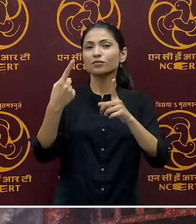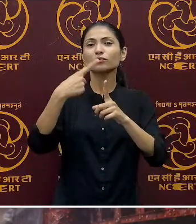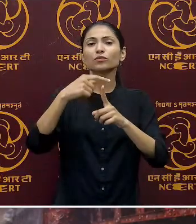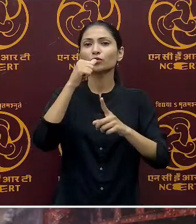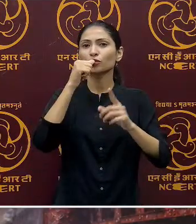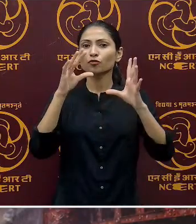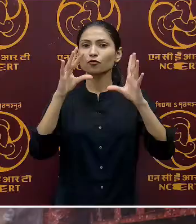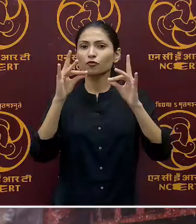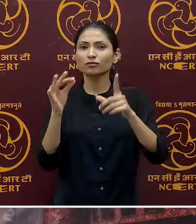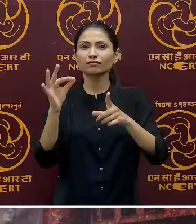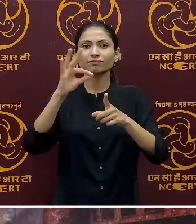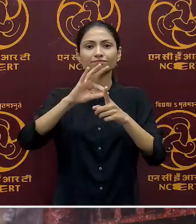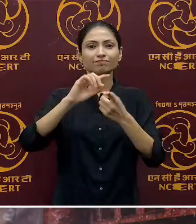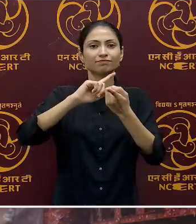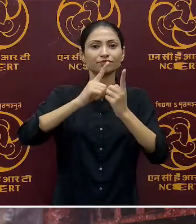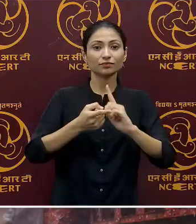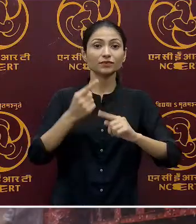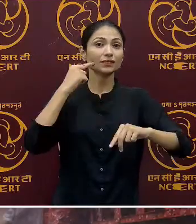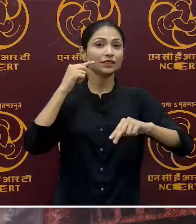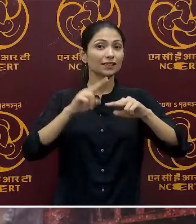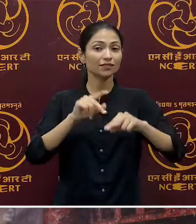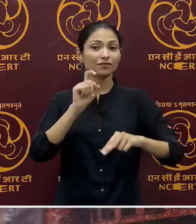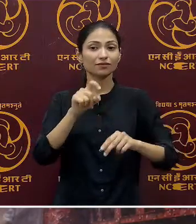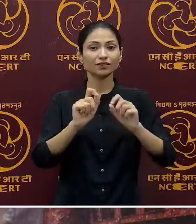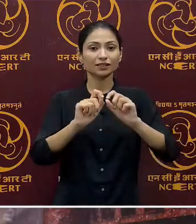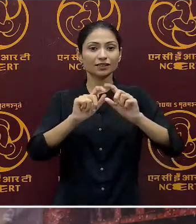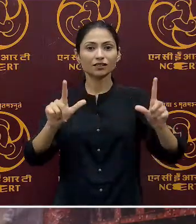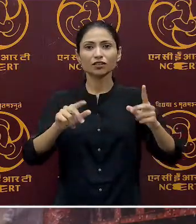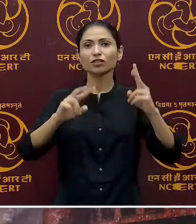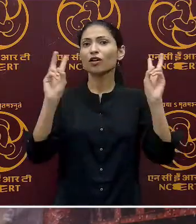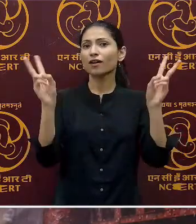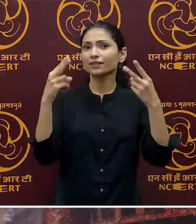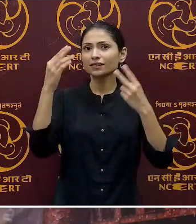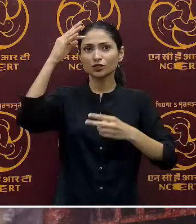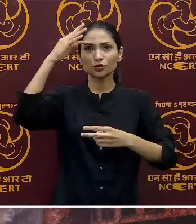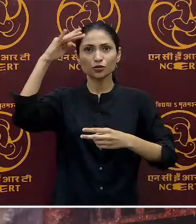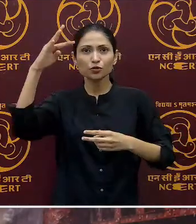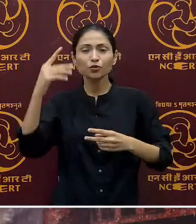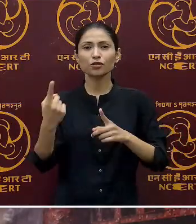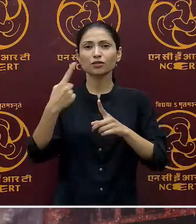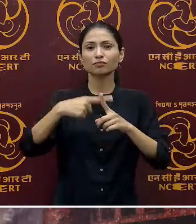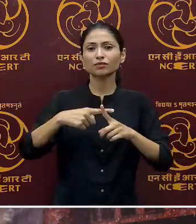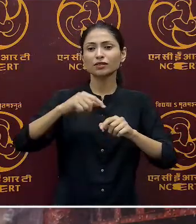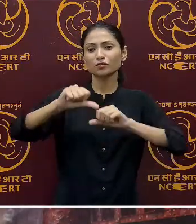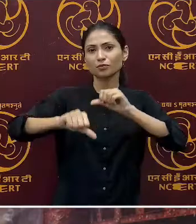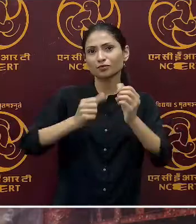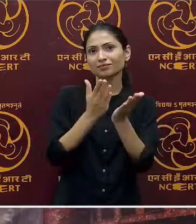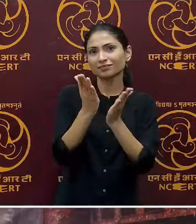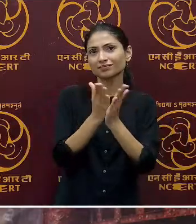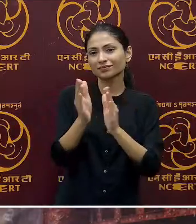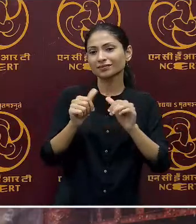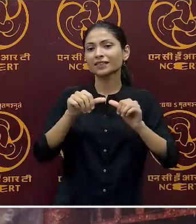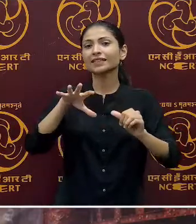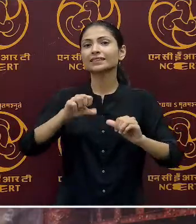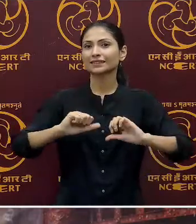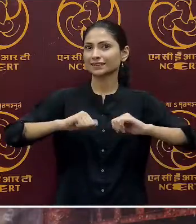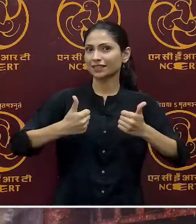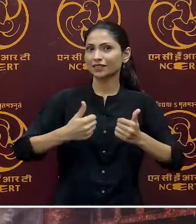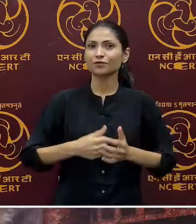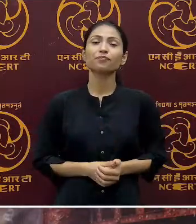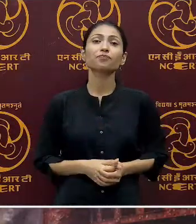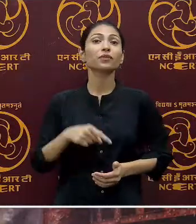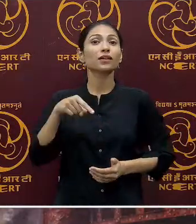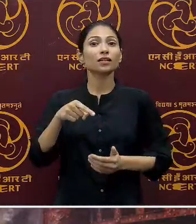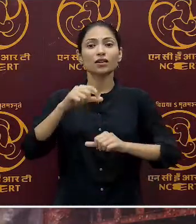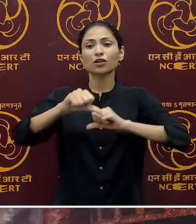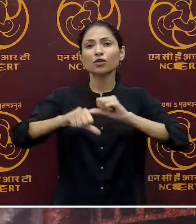will get theory, procedure and other resources also. So, in this way you will can access to the virtual labs through the